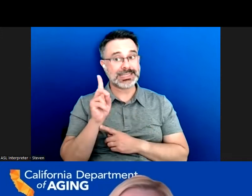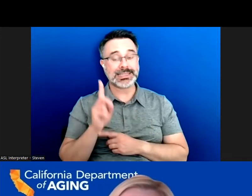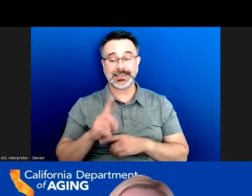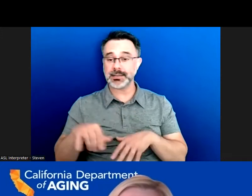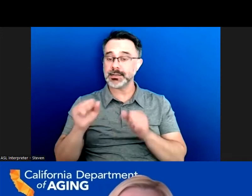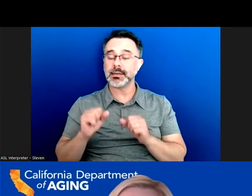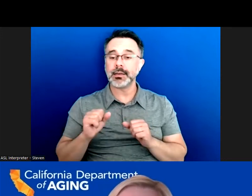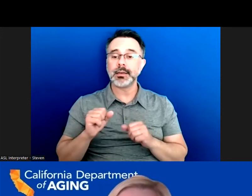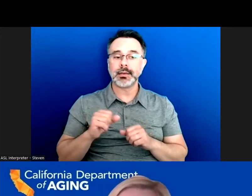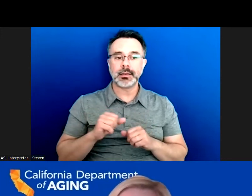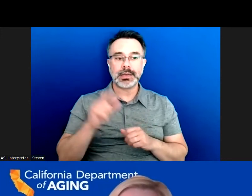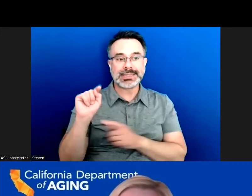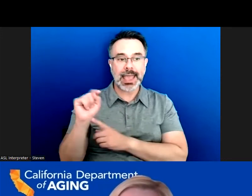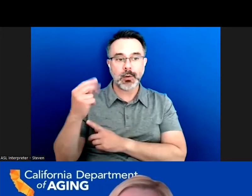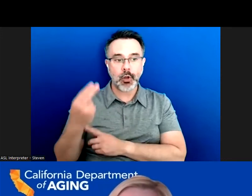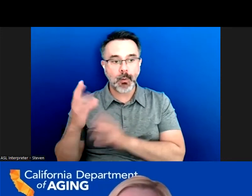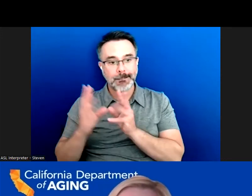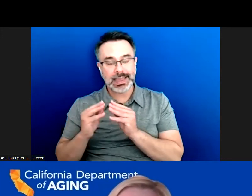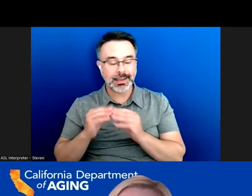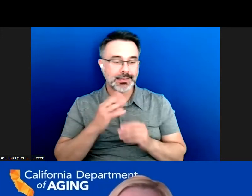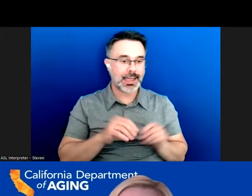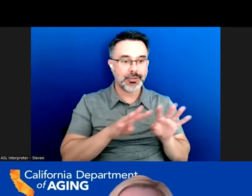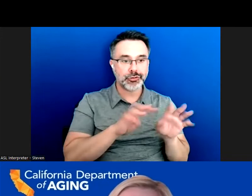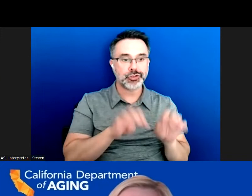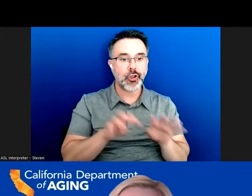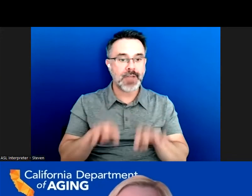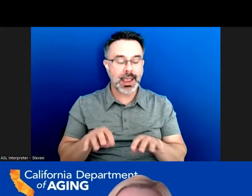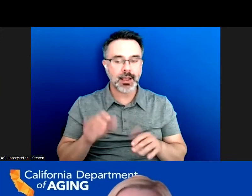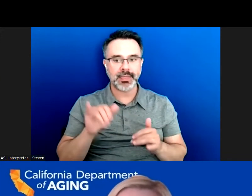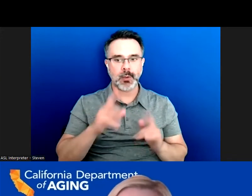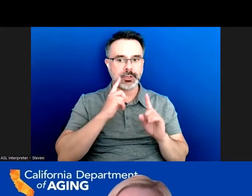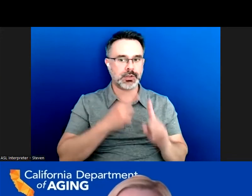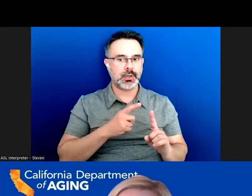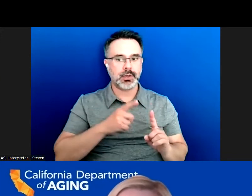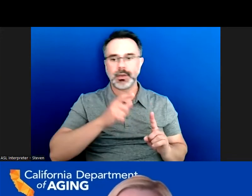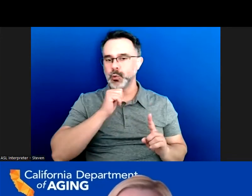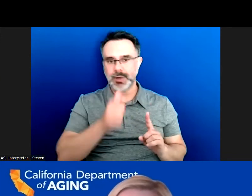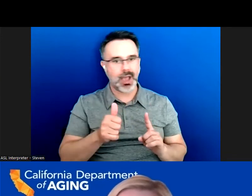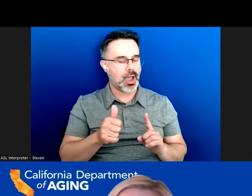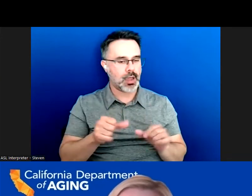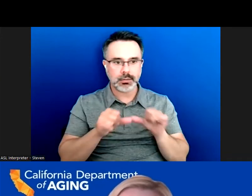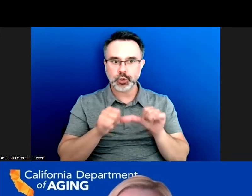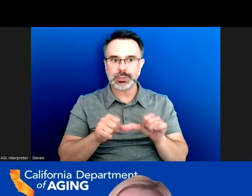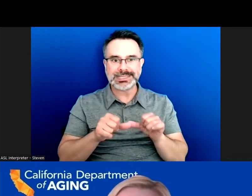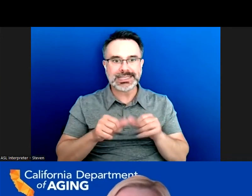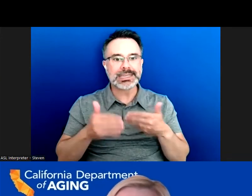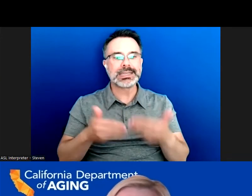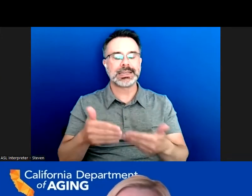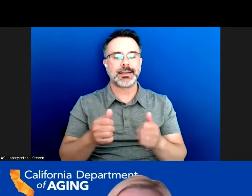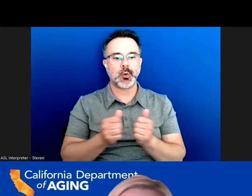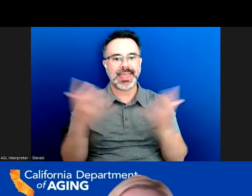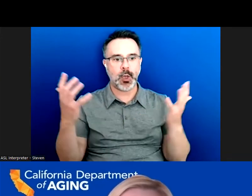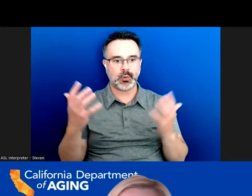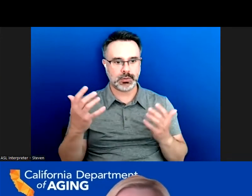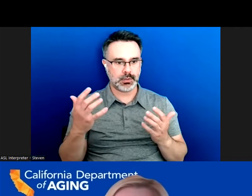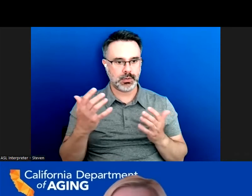and the survey were really intended to not proceed without anyone. And if we miss the mark